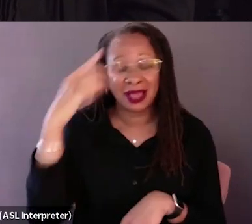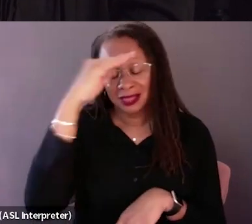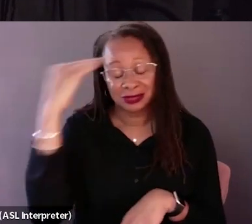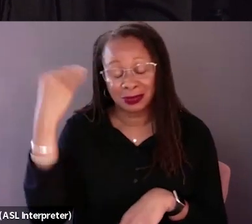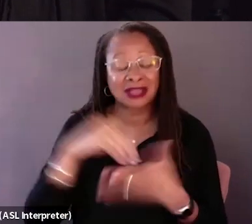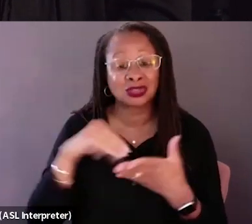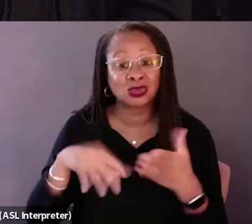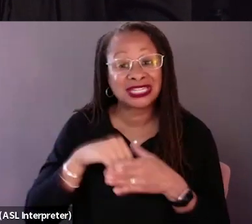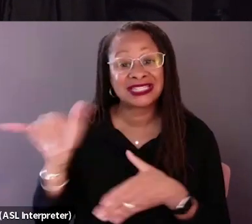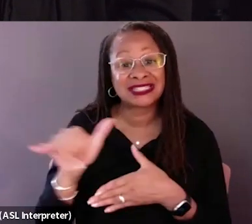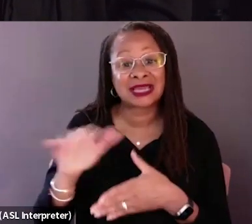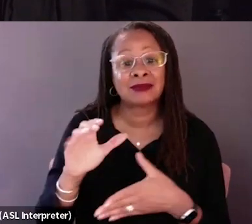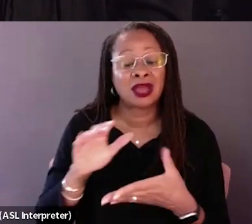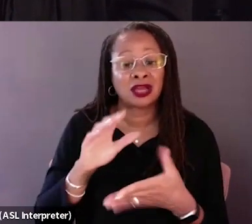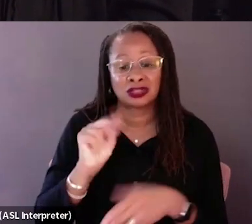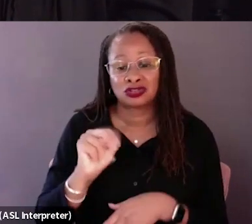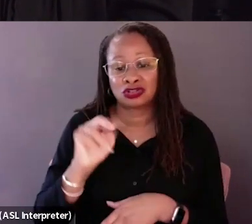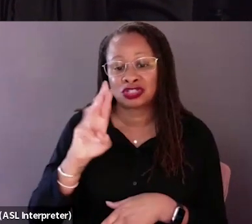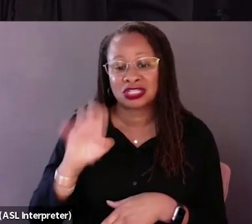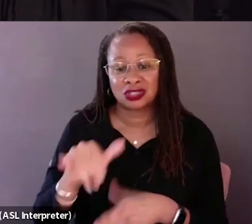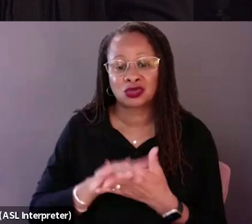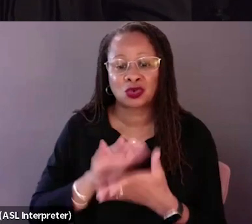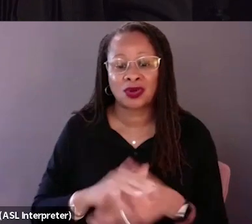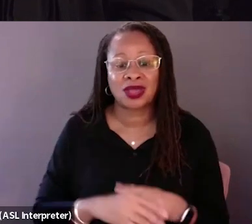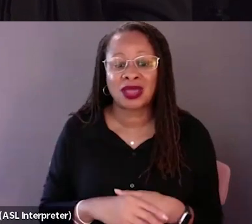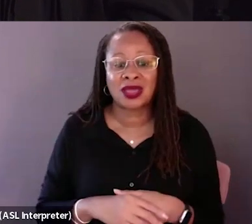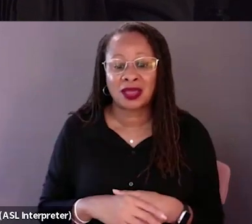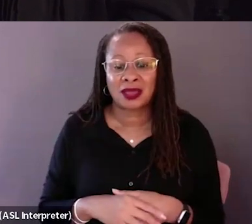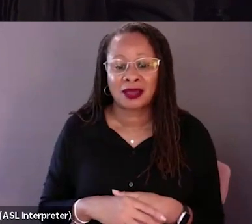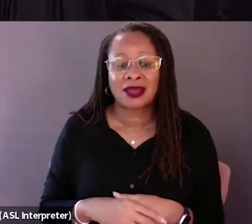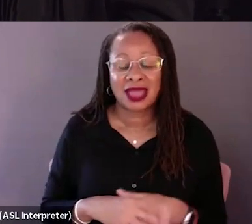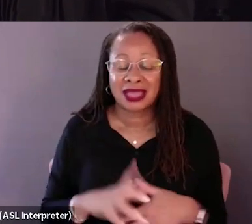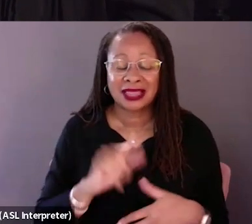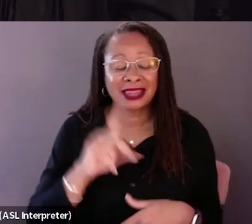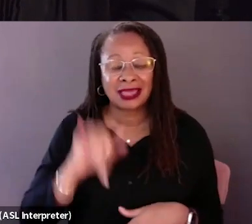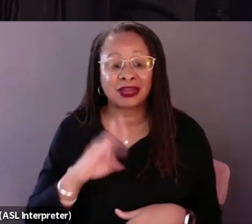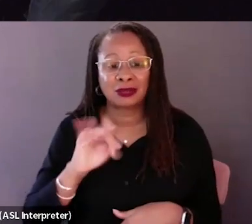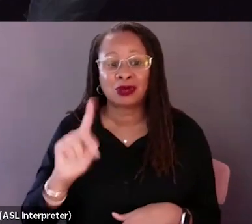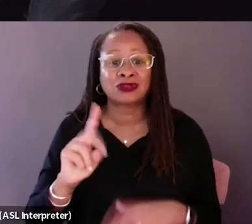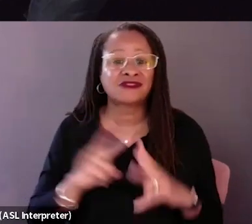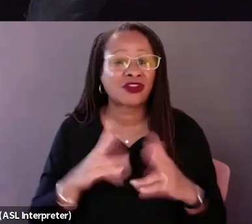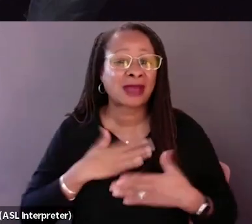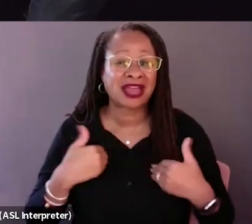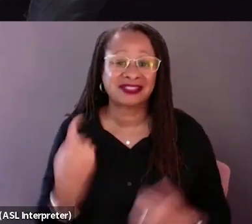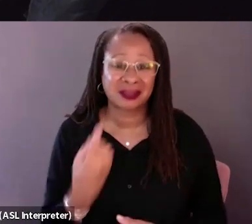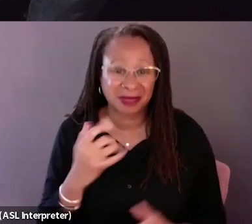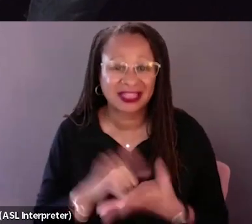school. And Lady Bird was very, very happy to have something that she could do. But when you think about